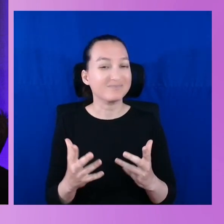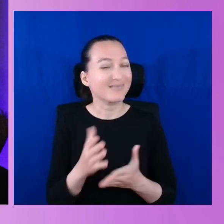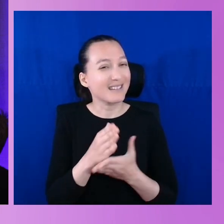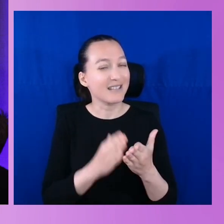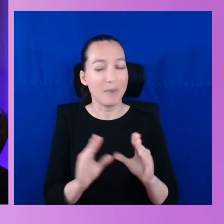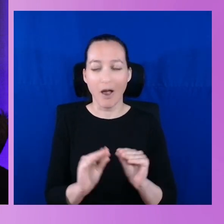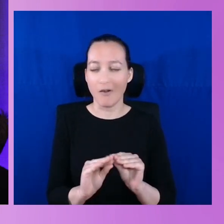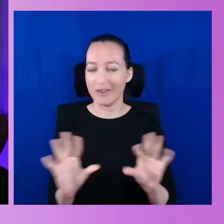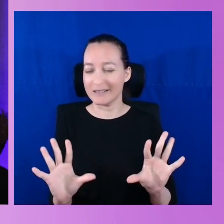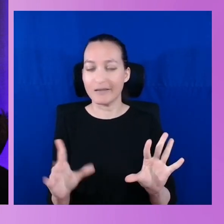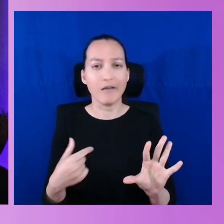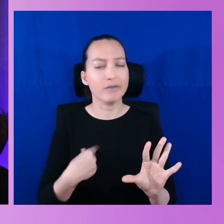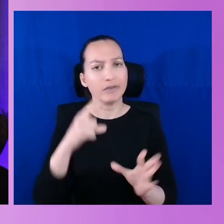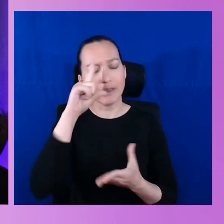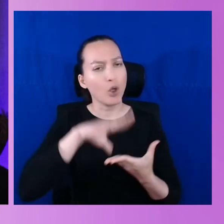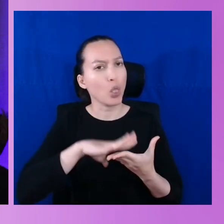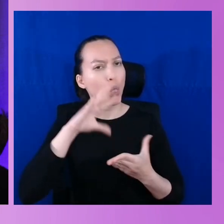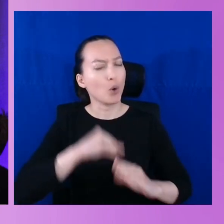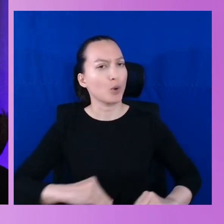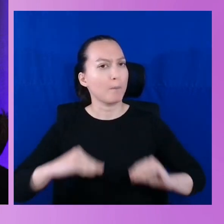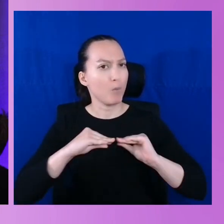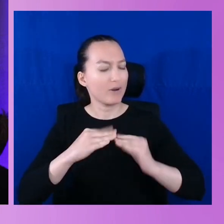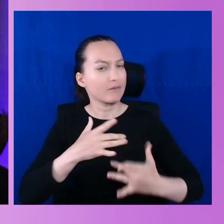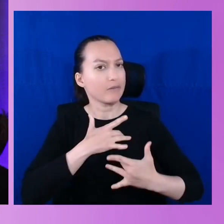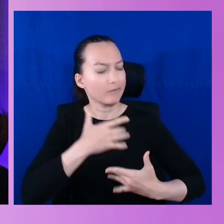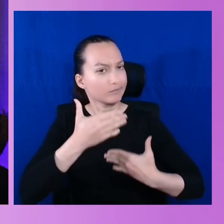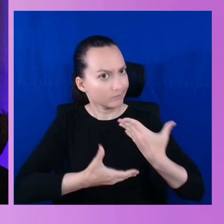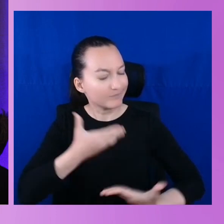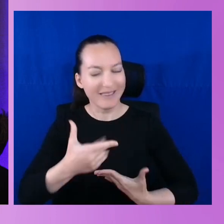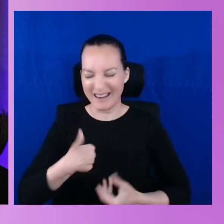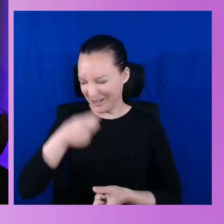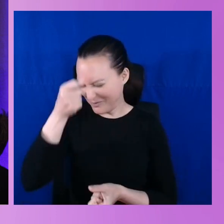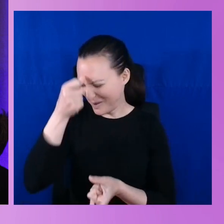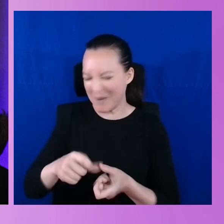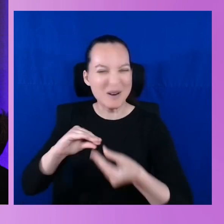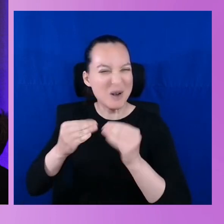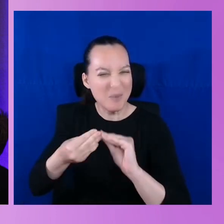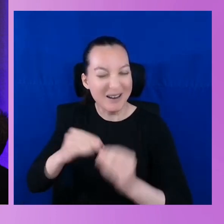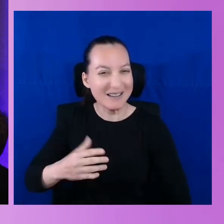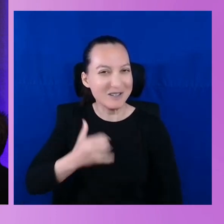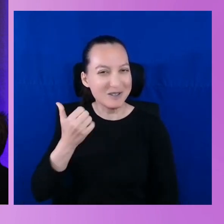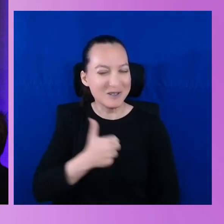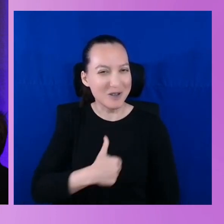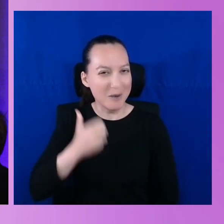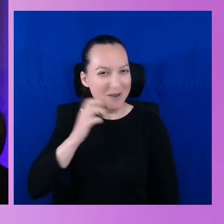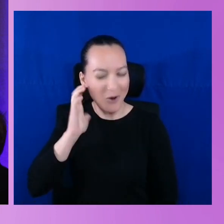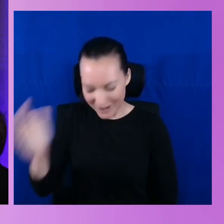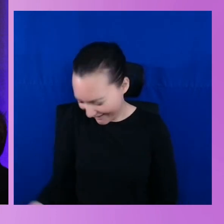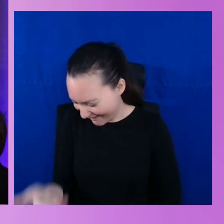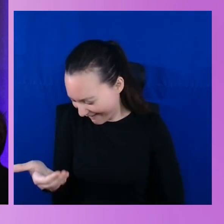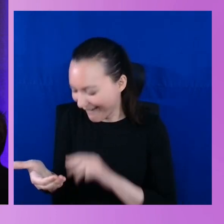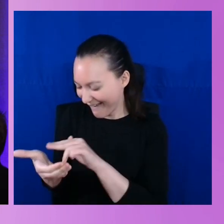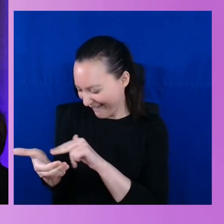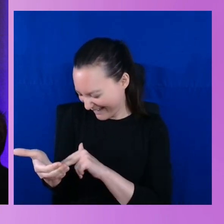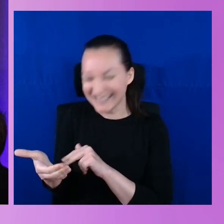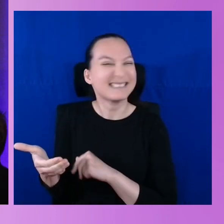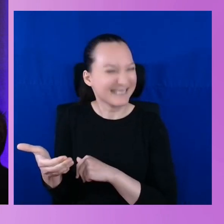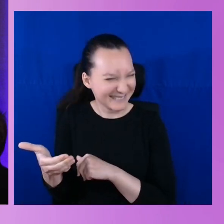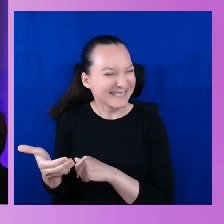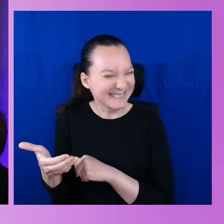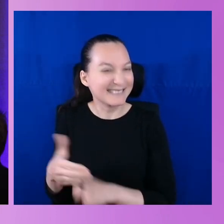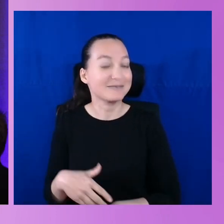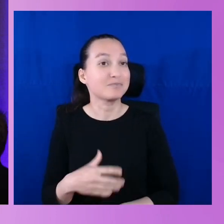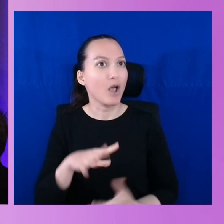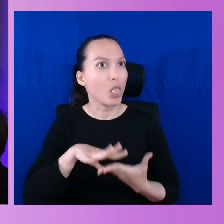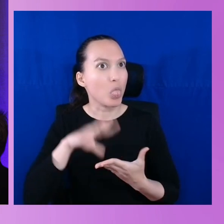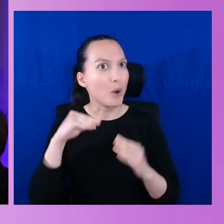think we're going to learn a lot more I couldn't remember those numbers, sorry, my phone had to come up with me. But I think we're going to learn a lot more,